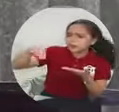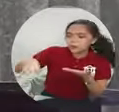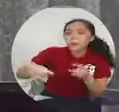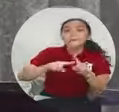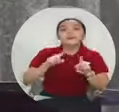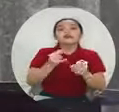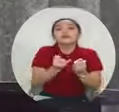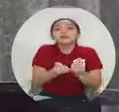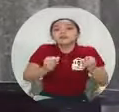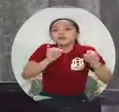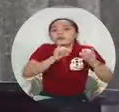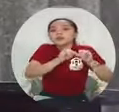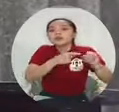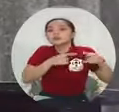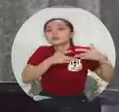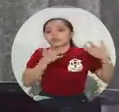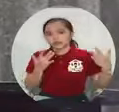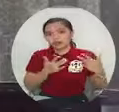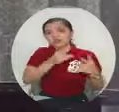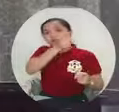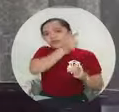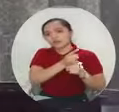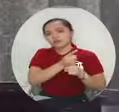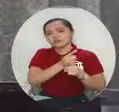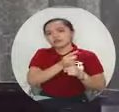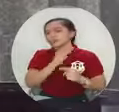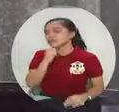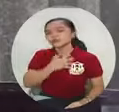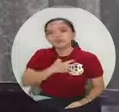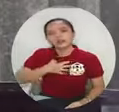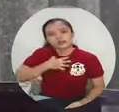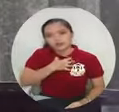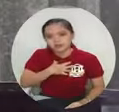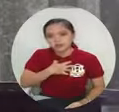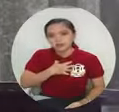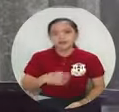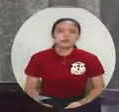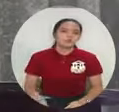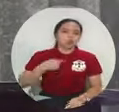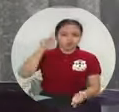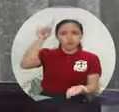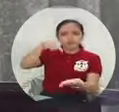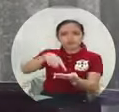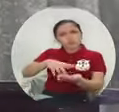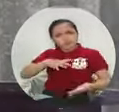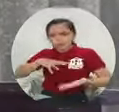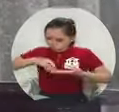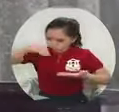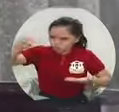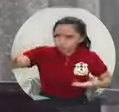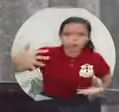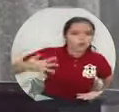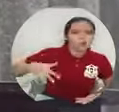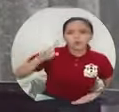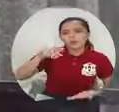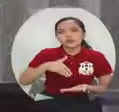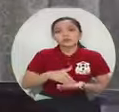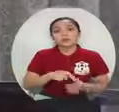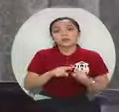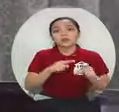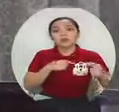holy, and when we give it back to the Lord, we are actually engaging to worship